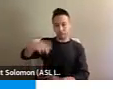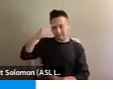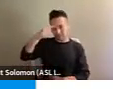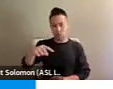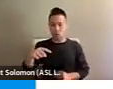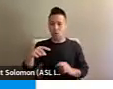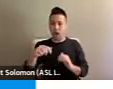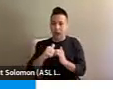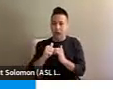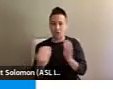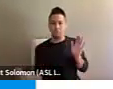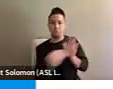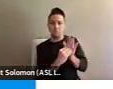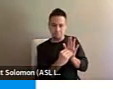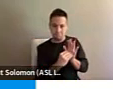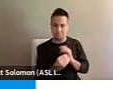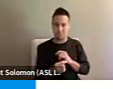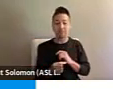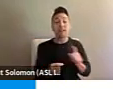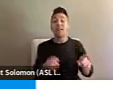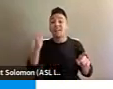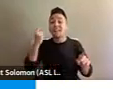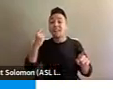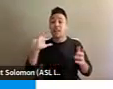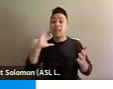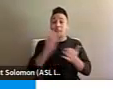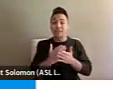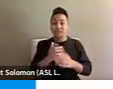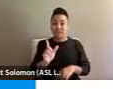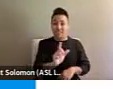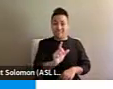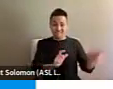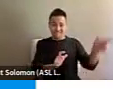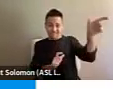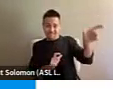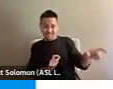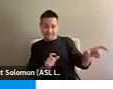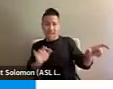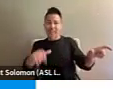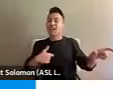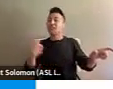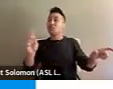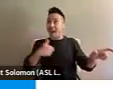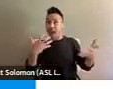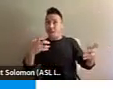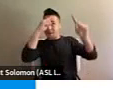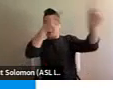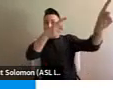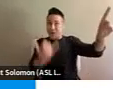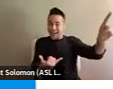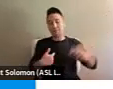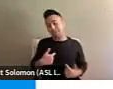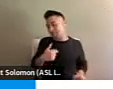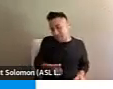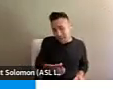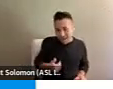content. So this picture on the left is where I want to be right now, but I'm not. Me and Alyssa need